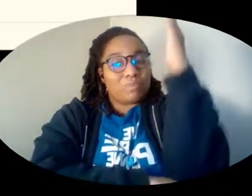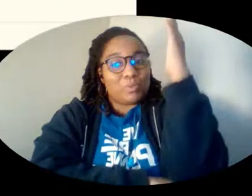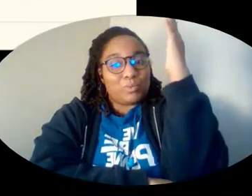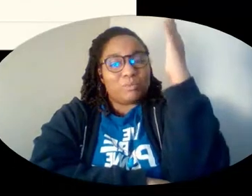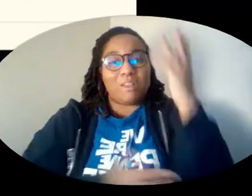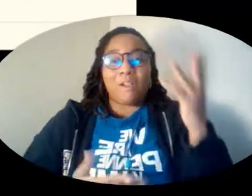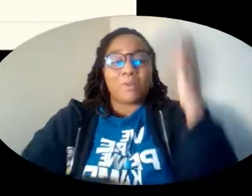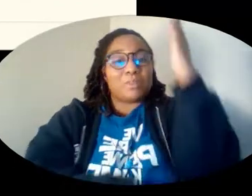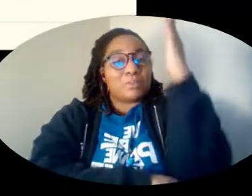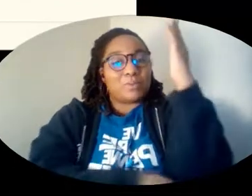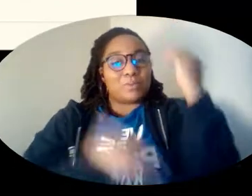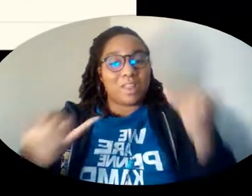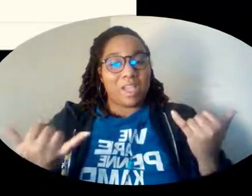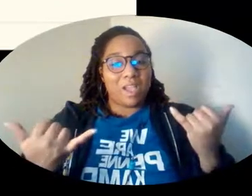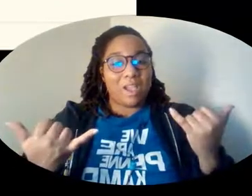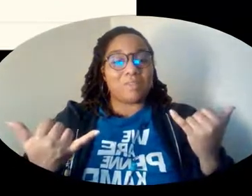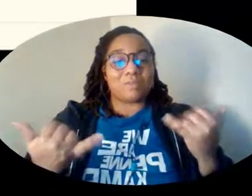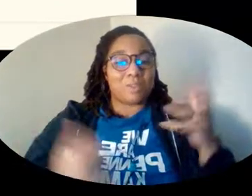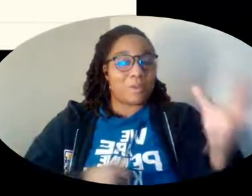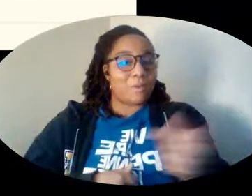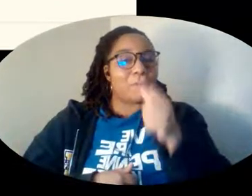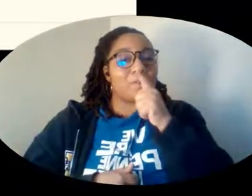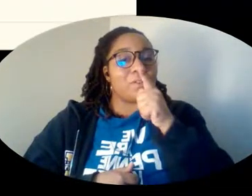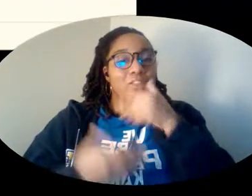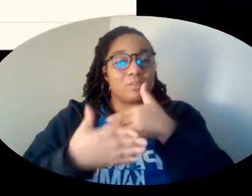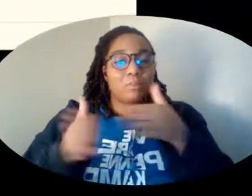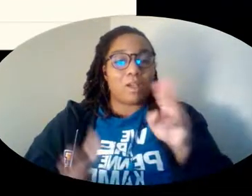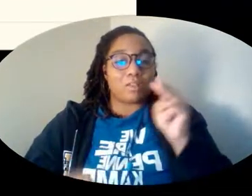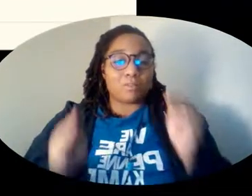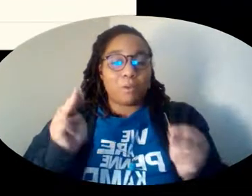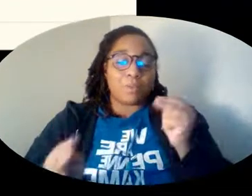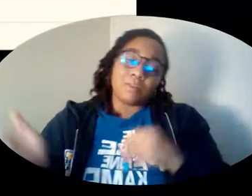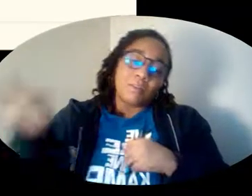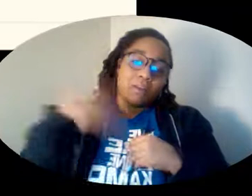Hey, it's noon now. Grab your lunchbox, Moby. Let's go.